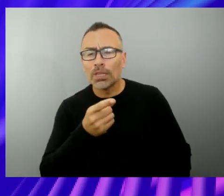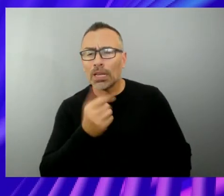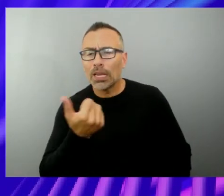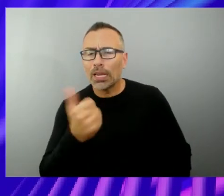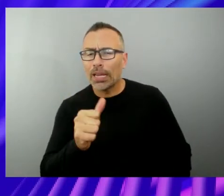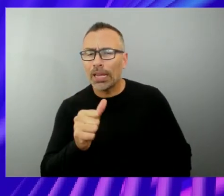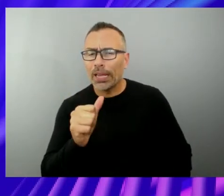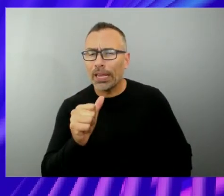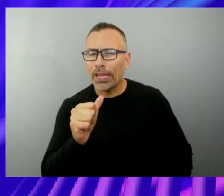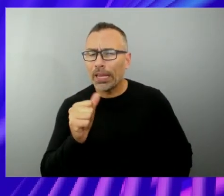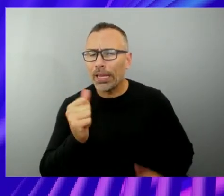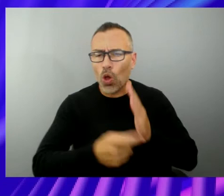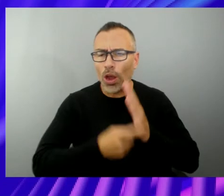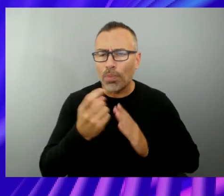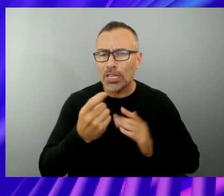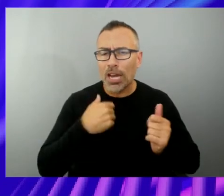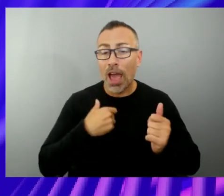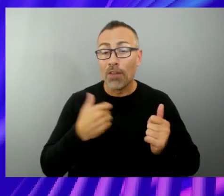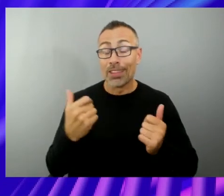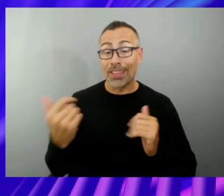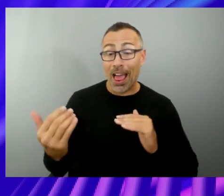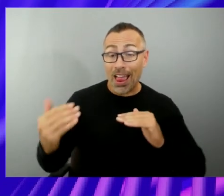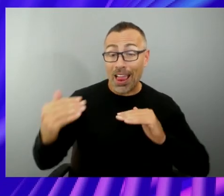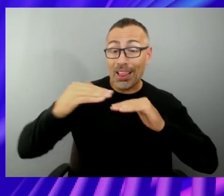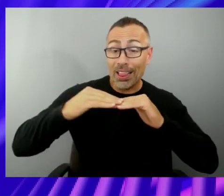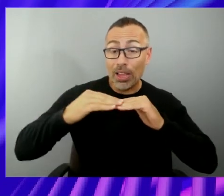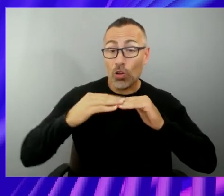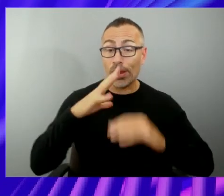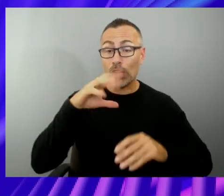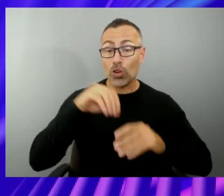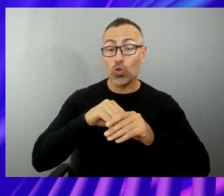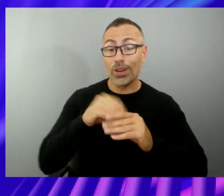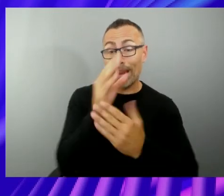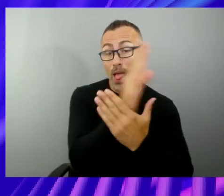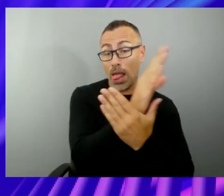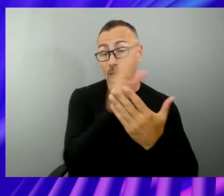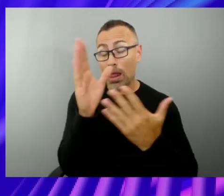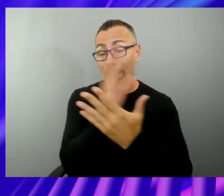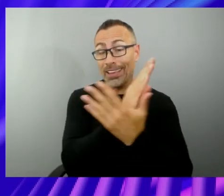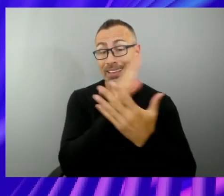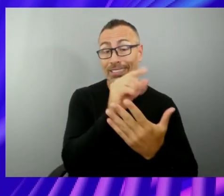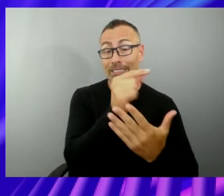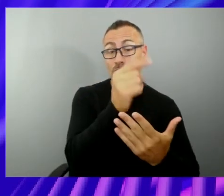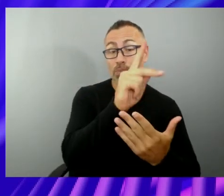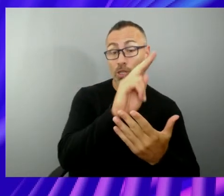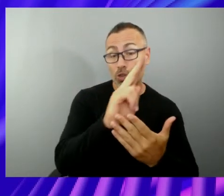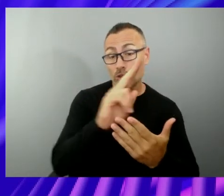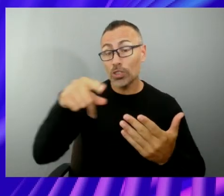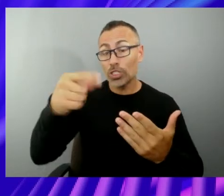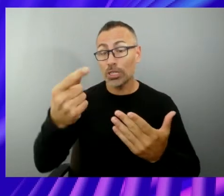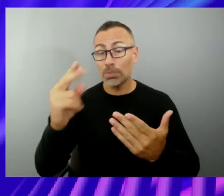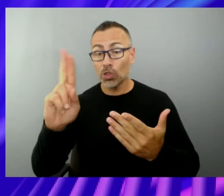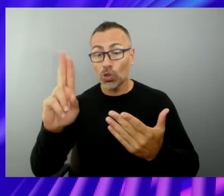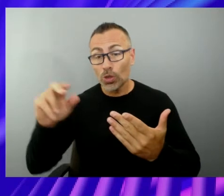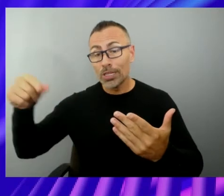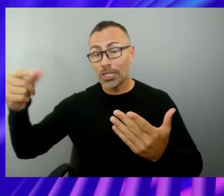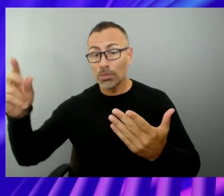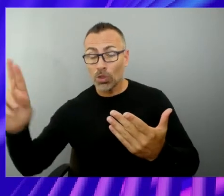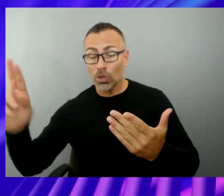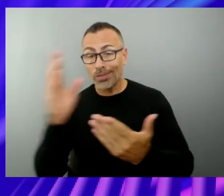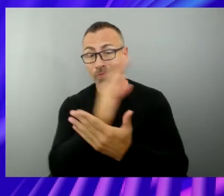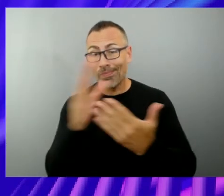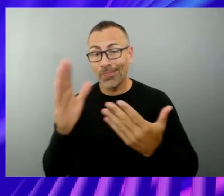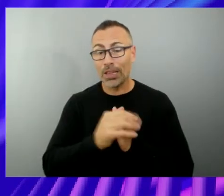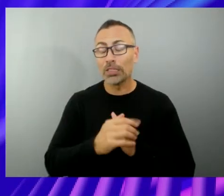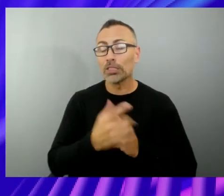span GPUs? I mean, does SageMaker help behind that? If I set, for example, the maximum number that a layer